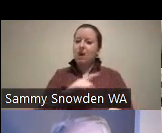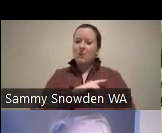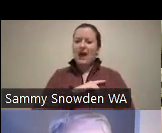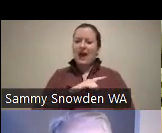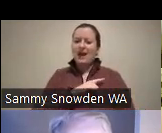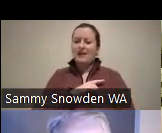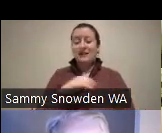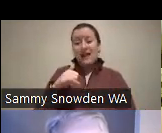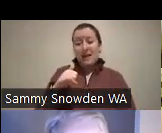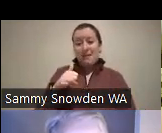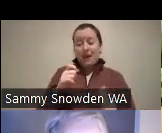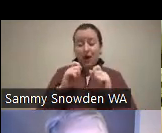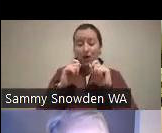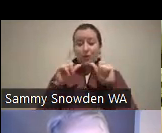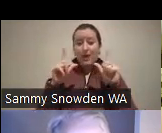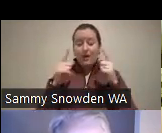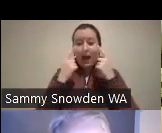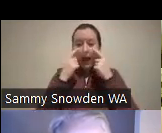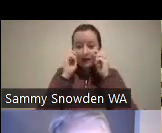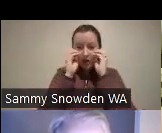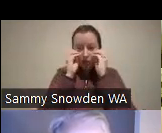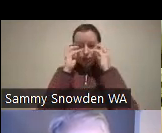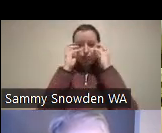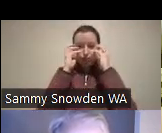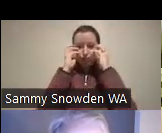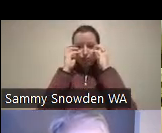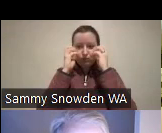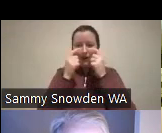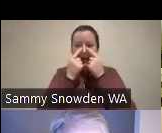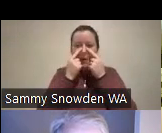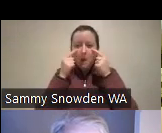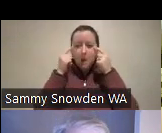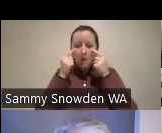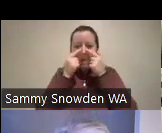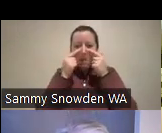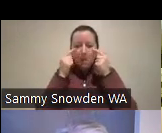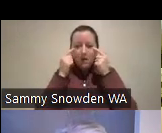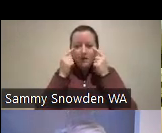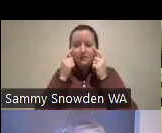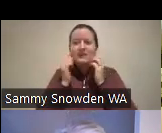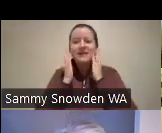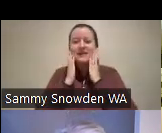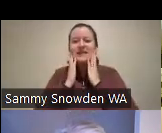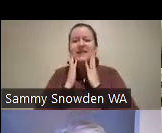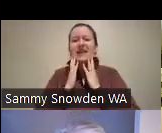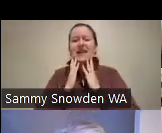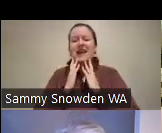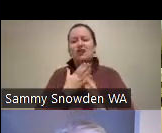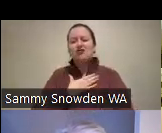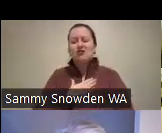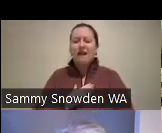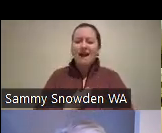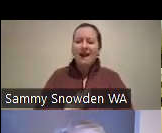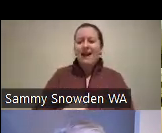puffy eyes? Do we get breakouts in the skin? Is your skin dry? All of those things could suggest a little bit of congestion within your